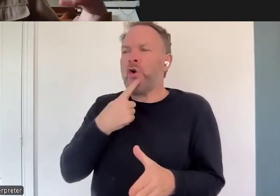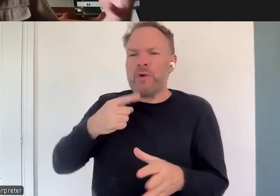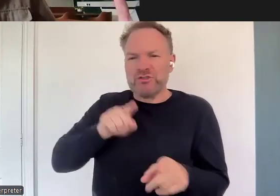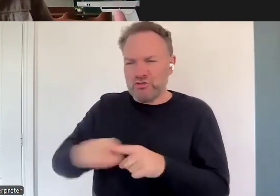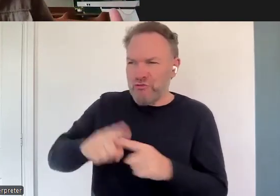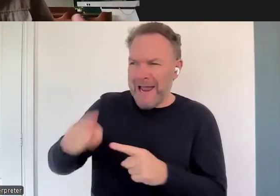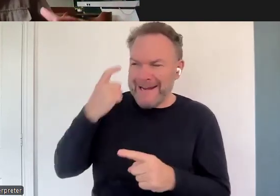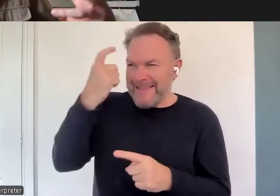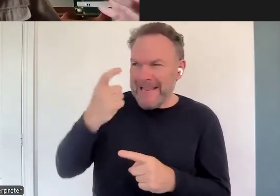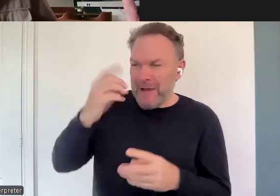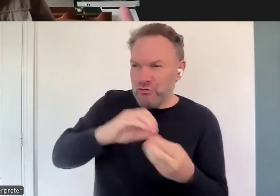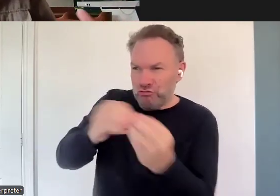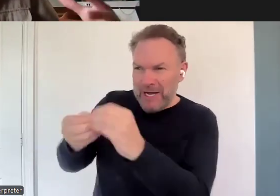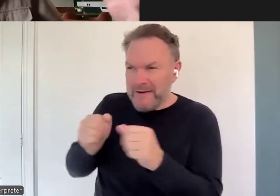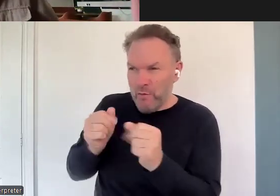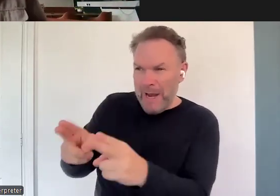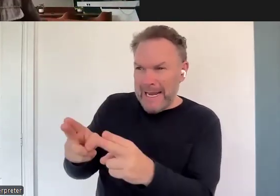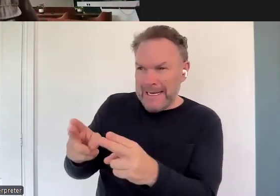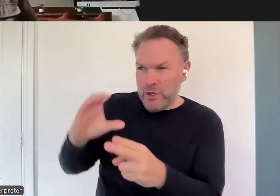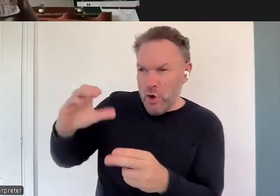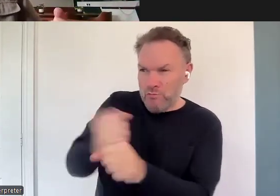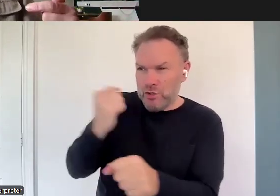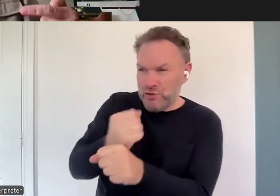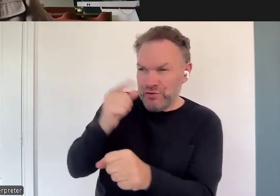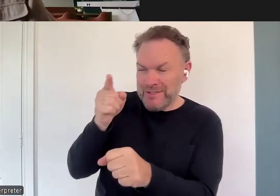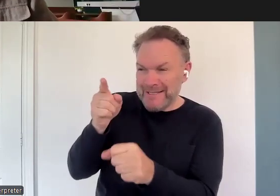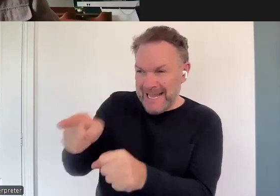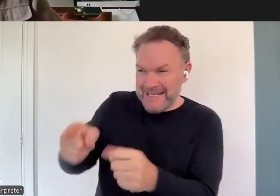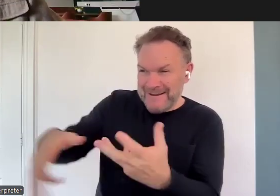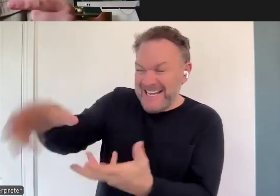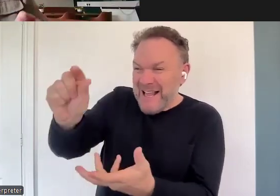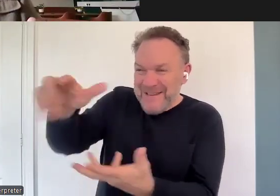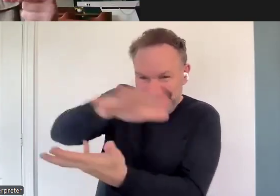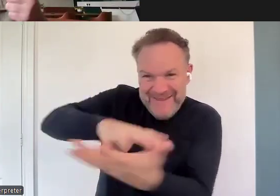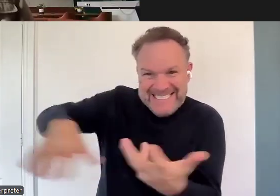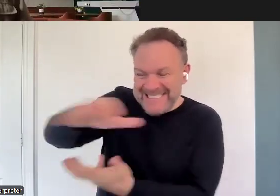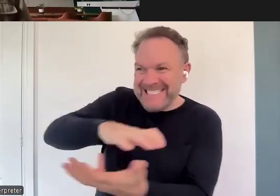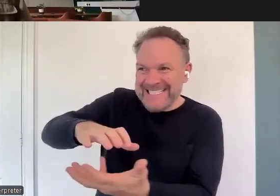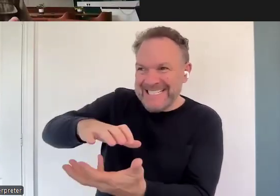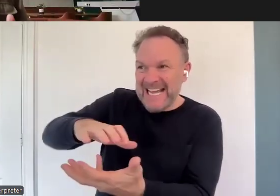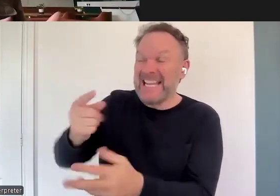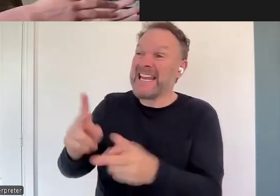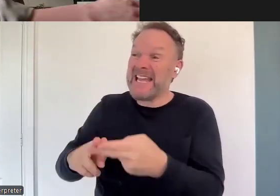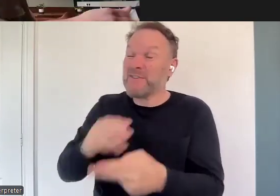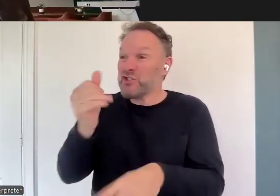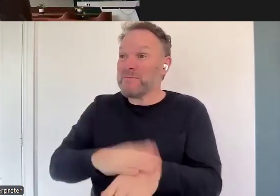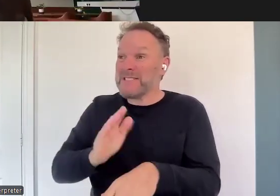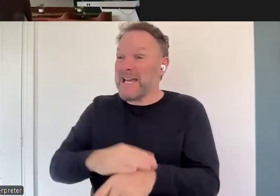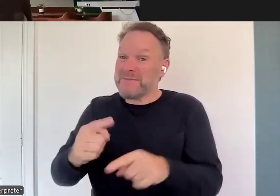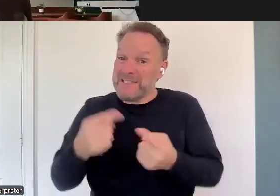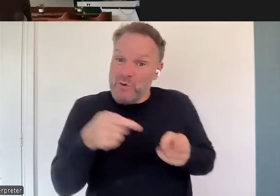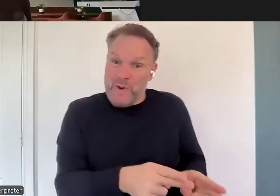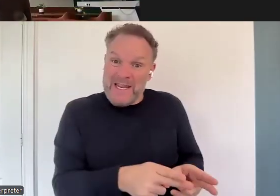creative, qualitative, co-produced, messy way. And only when there is good reason not to will we take a different